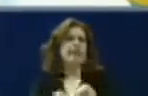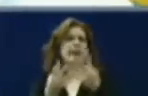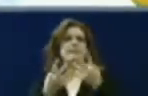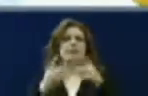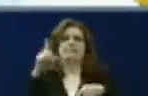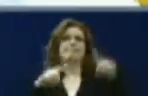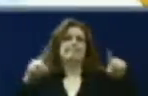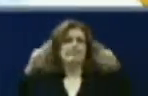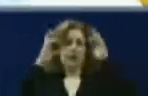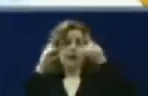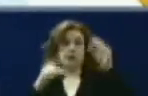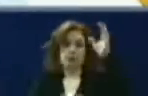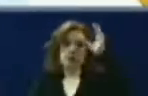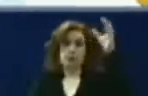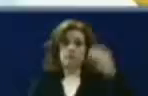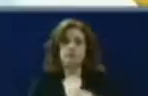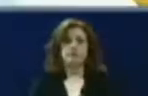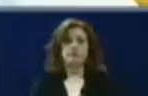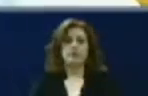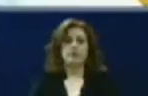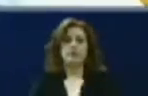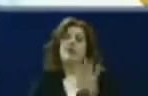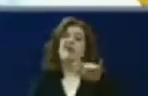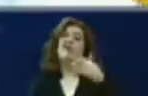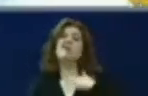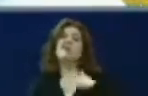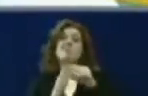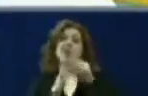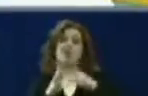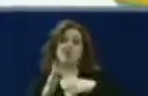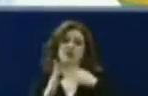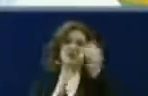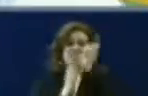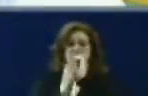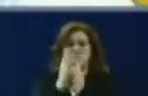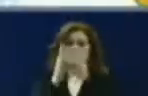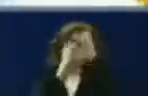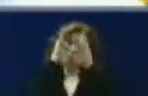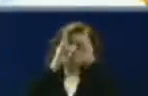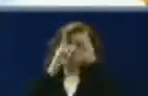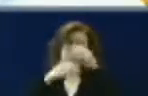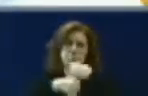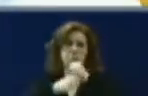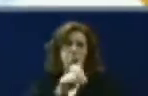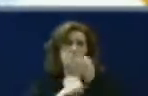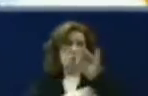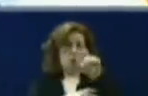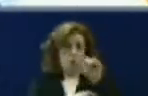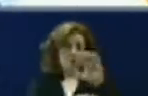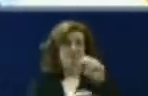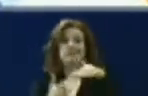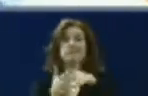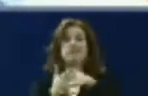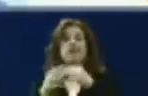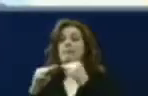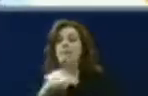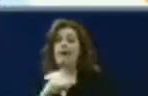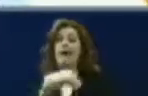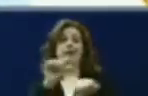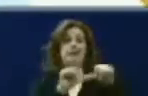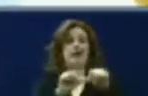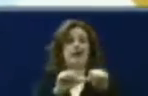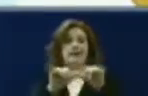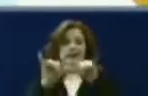concepts. When my students design and build robots, they study math, science, engineering, and